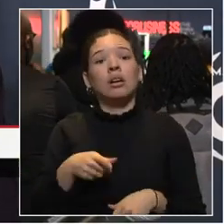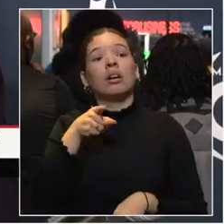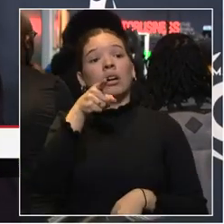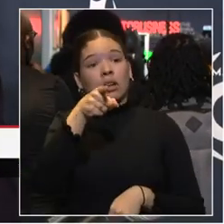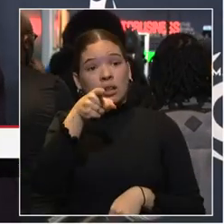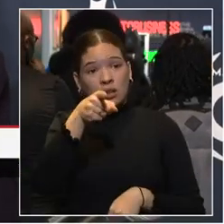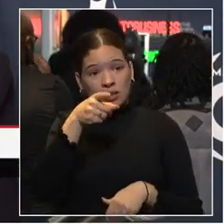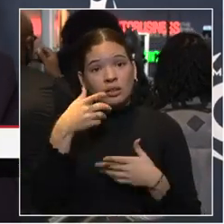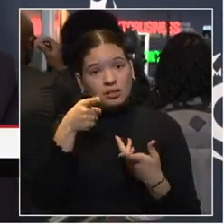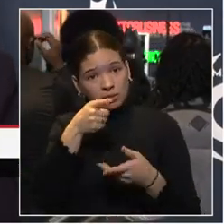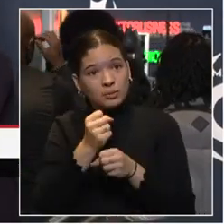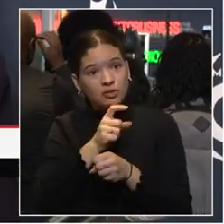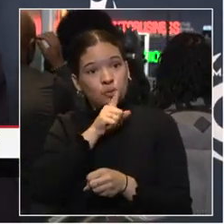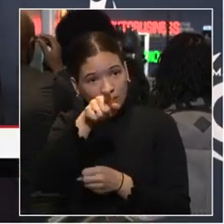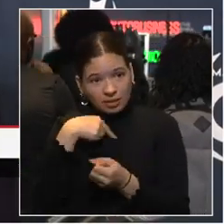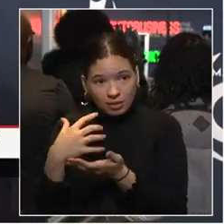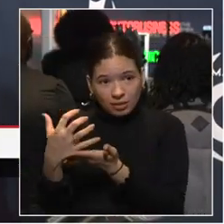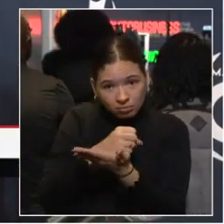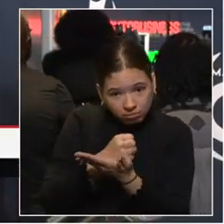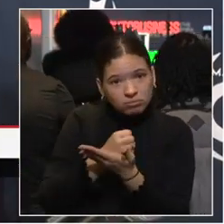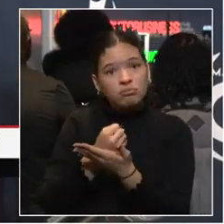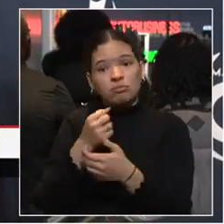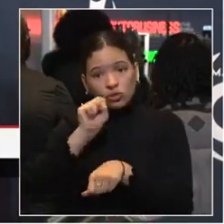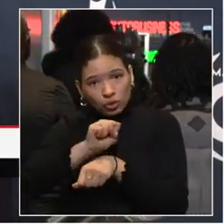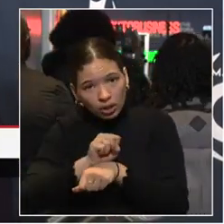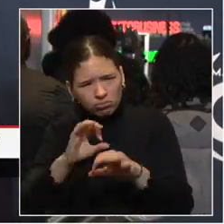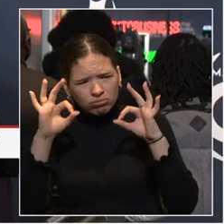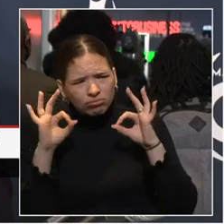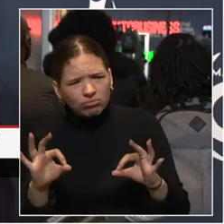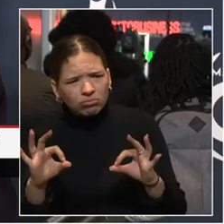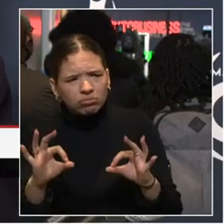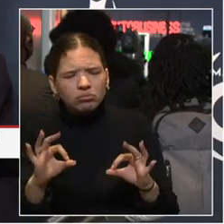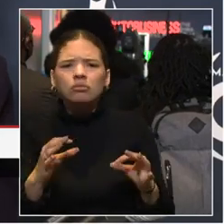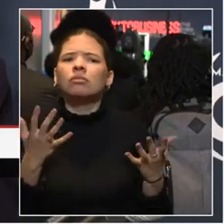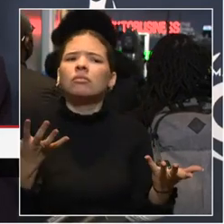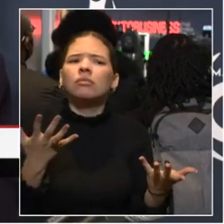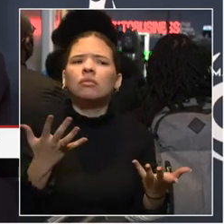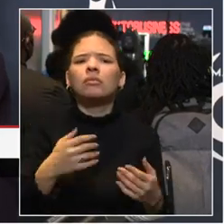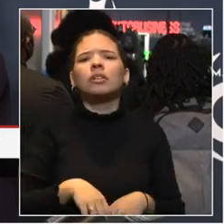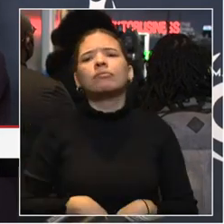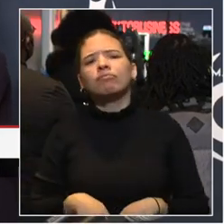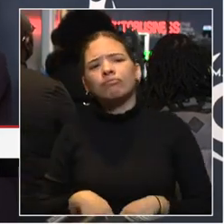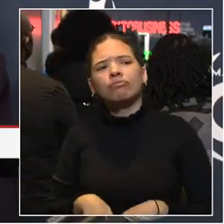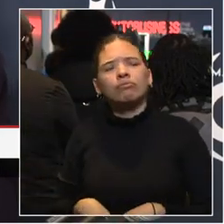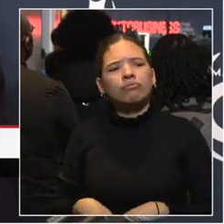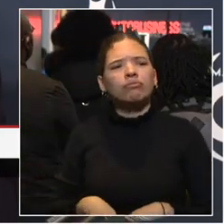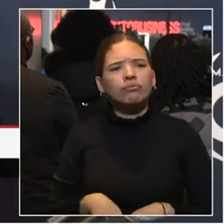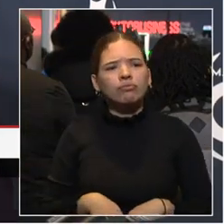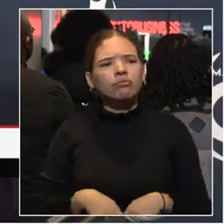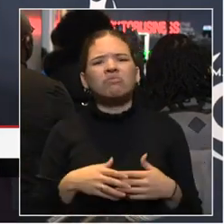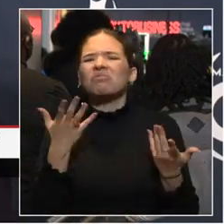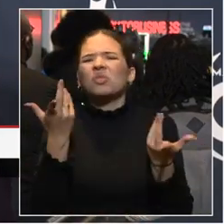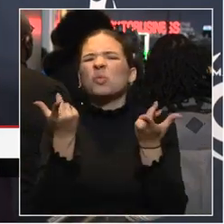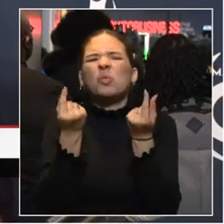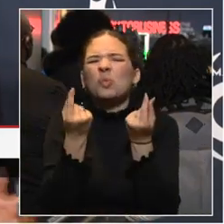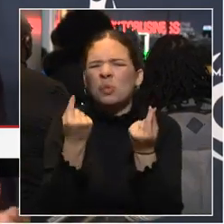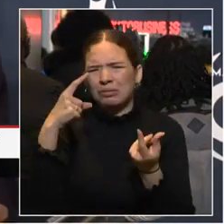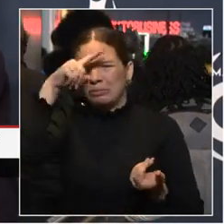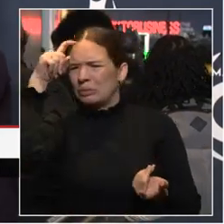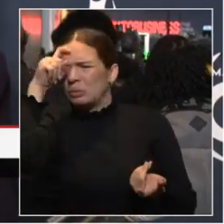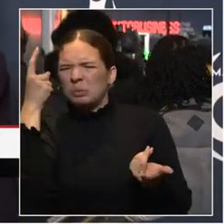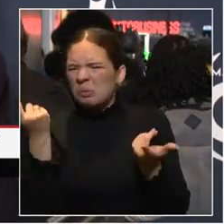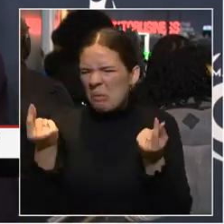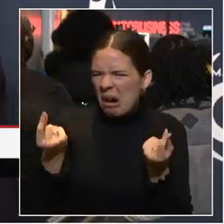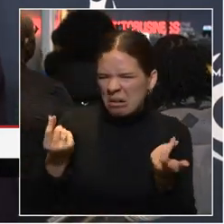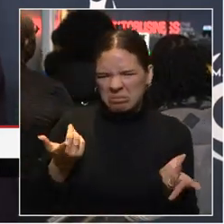slot, but it gets you thinking early about what you want to do for the summer. Right. It gives you the opportunity to see